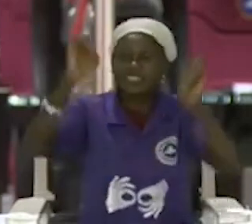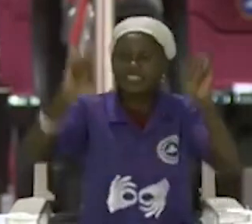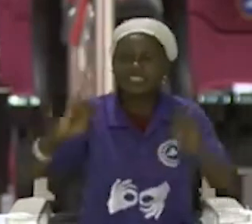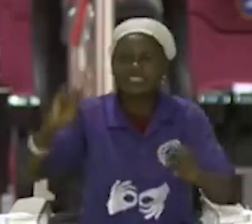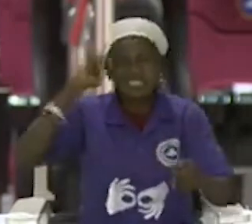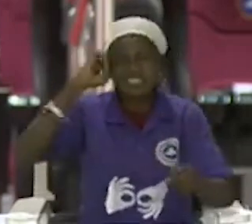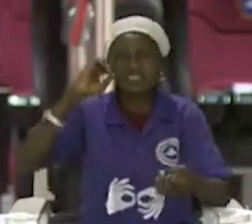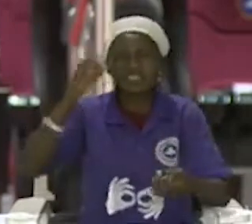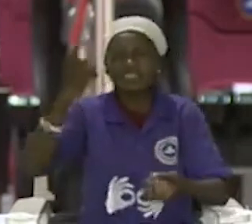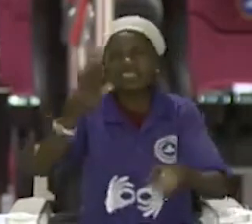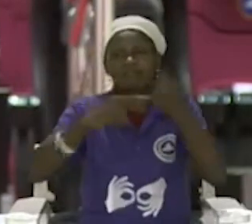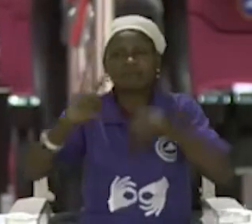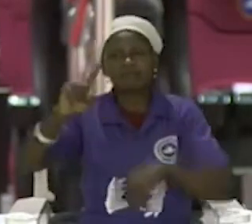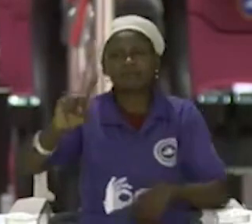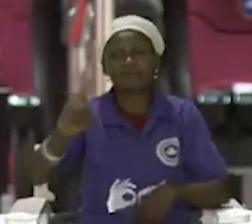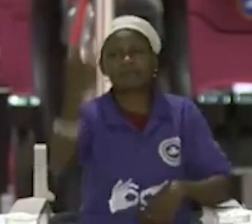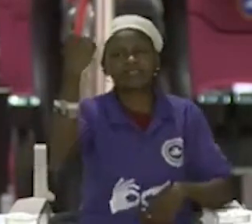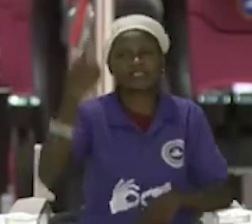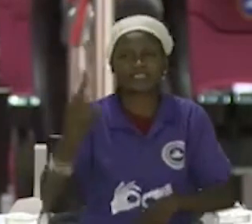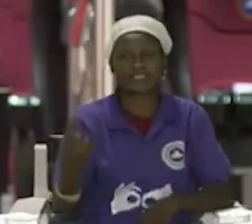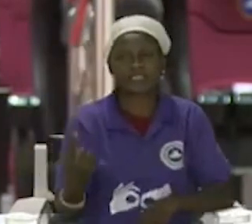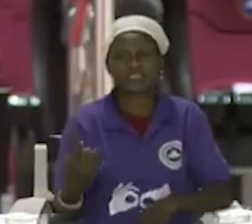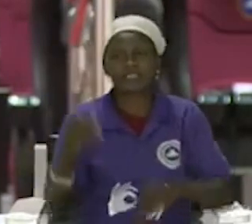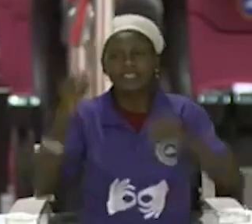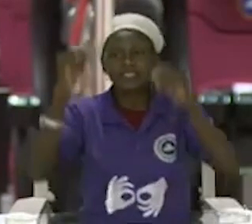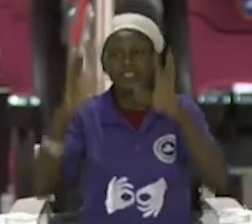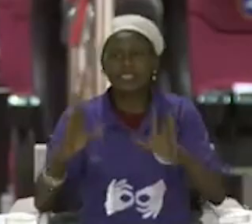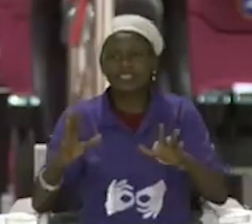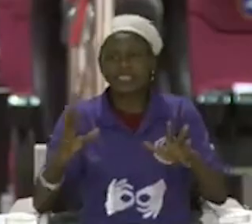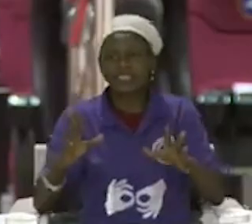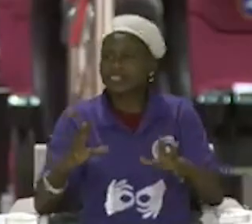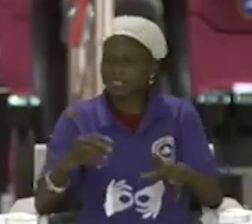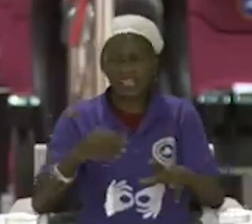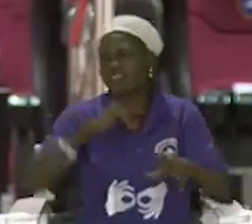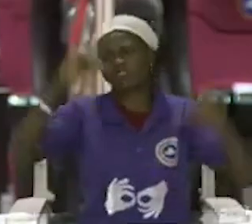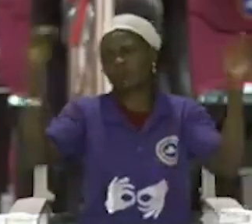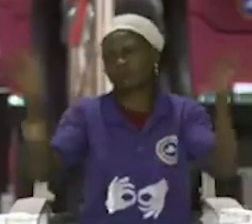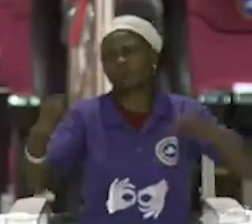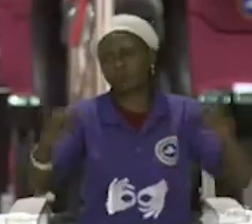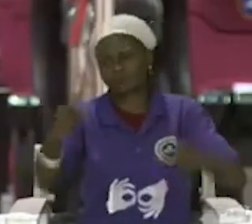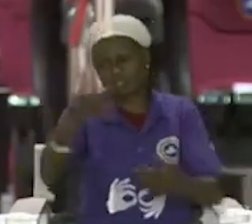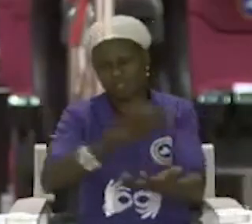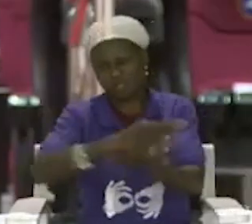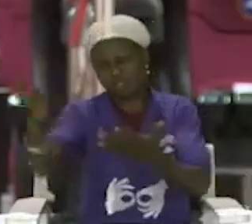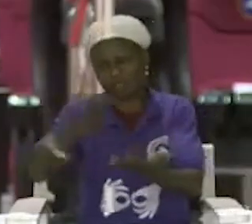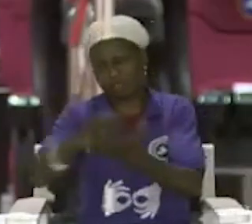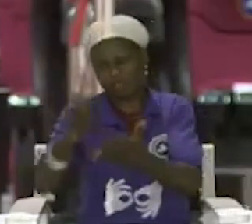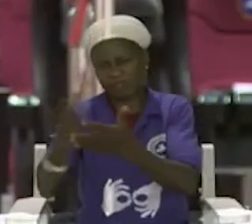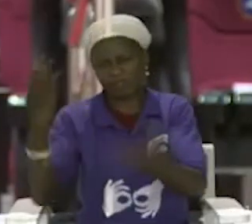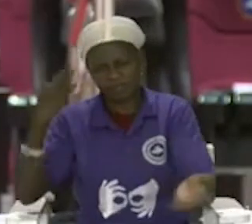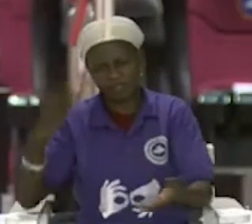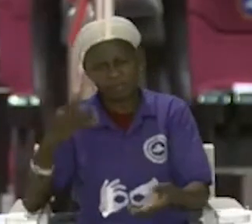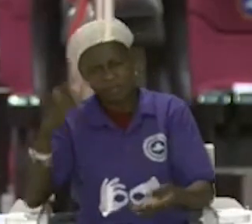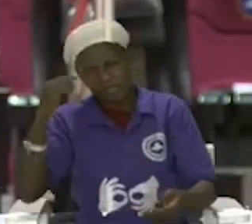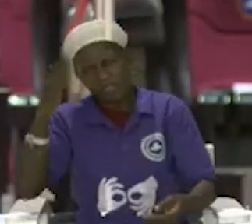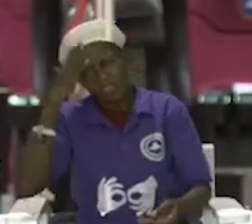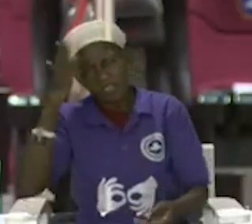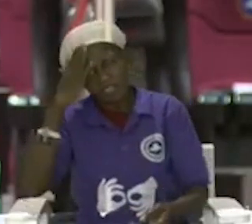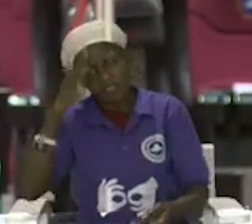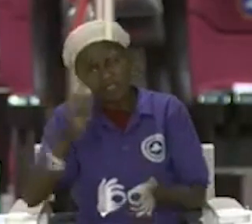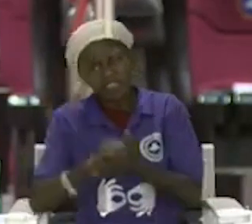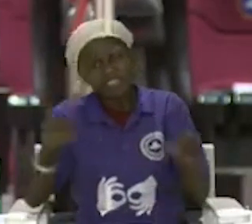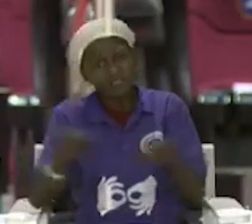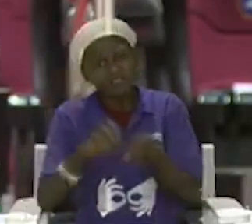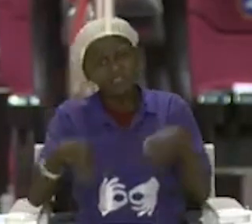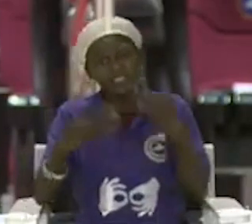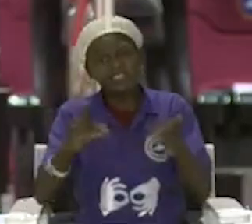first. The teachers said it is not possible. They said because they know that even if they gave him